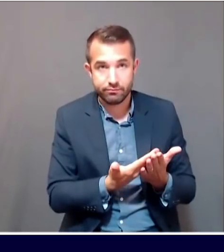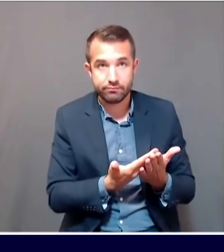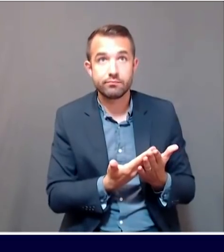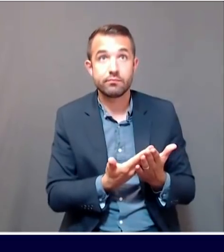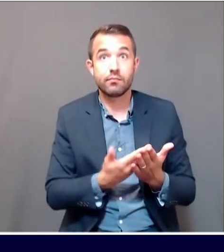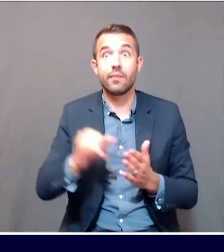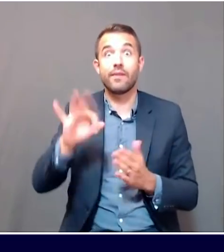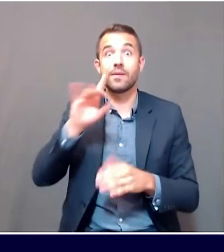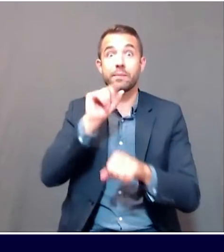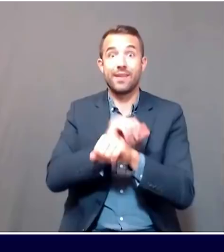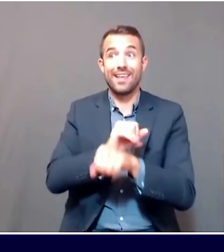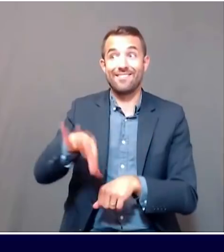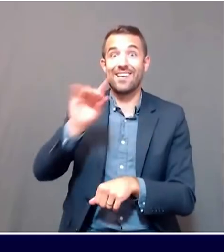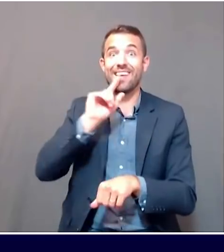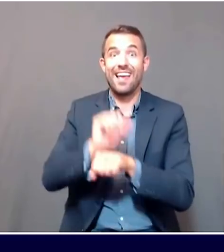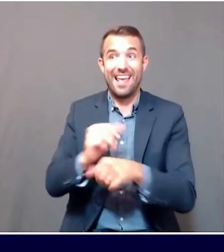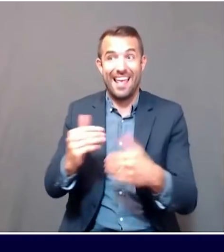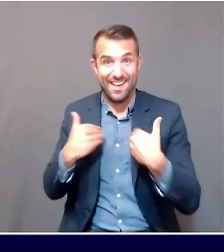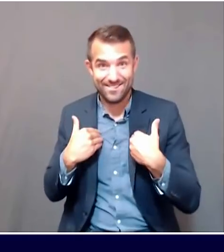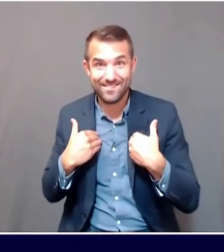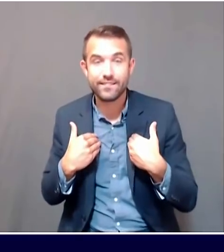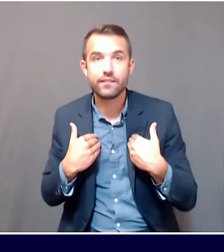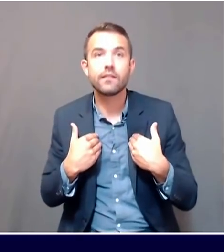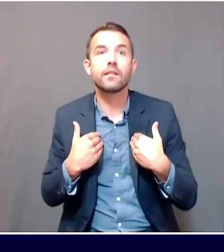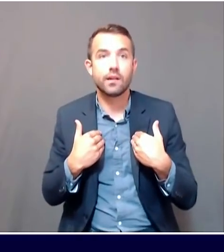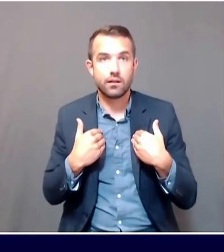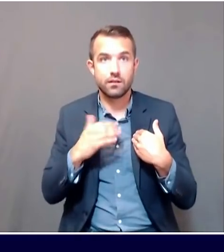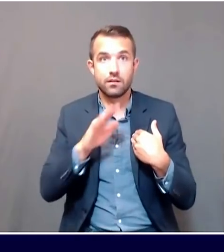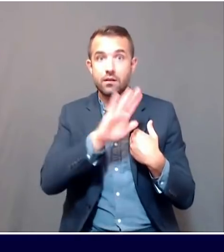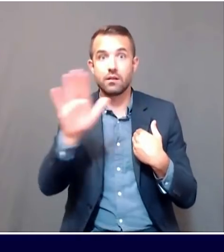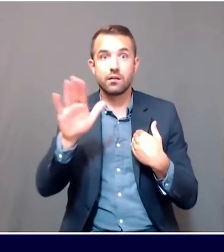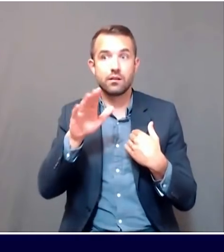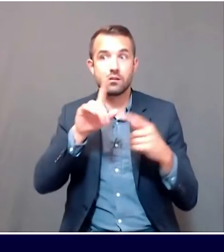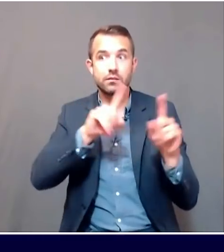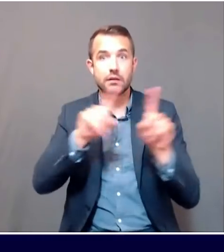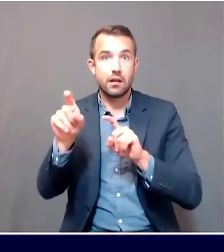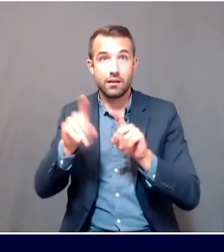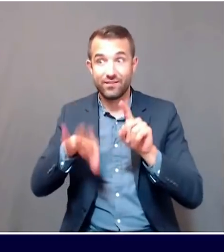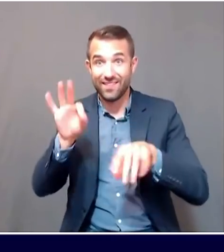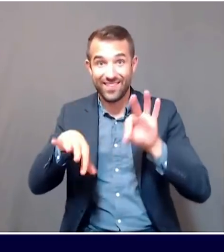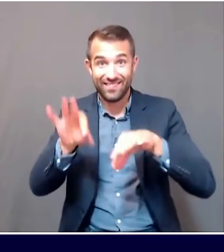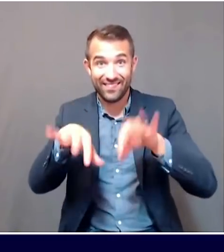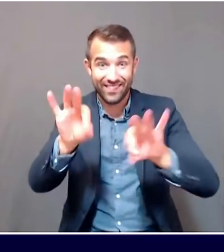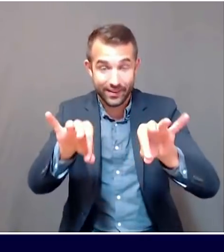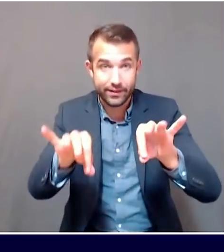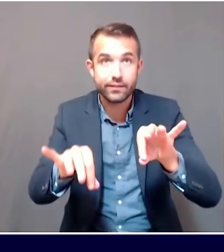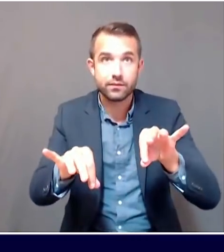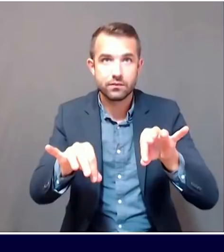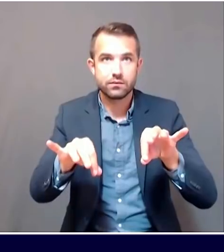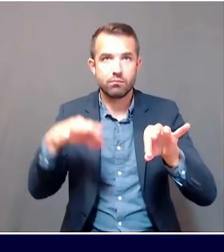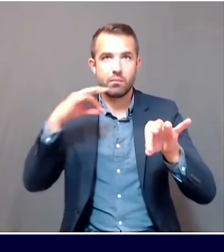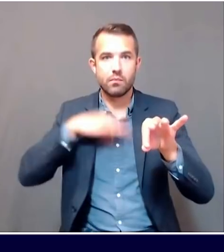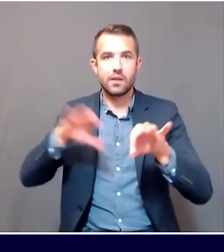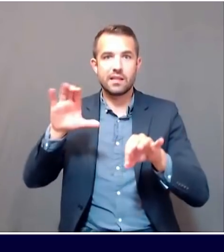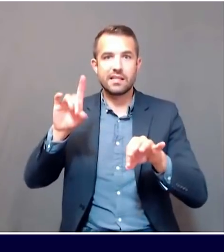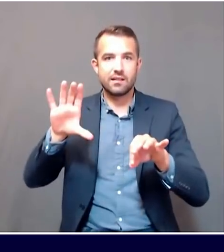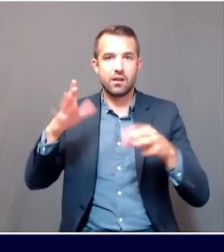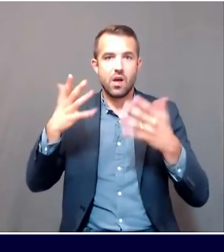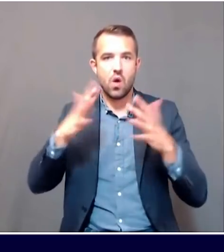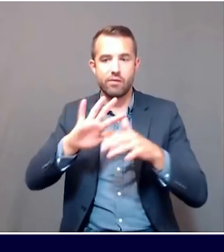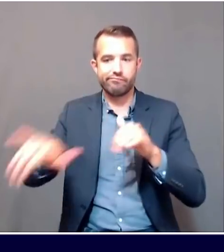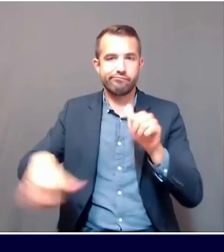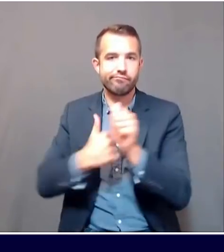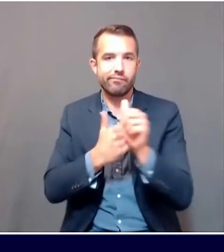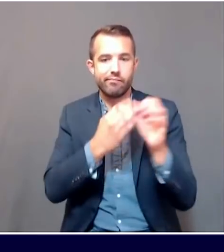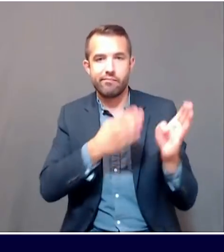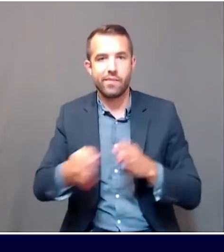cases detected as part of that universal testing process, Maine CDC has already got a plan in place with the